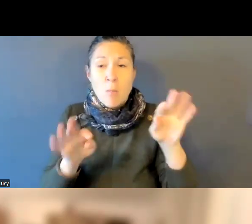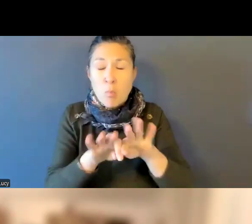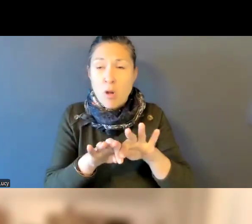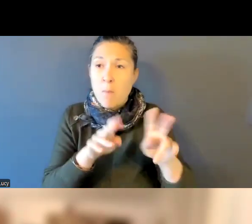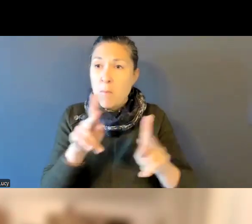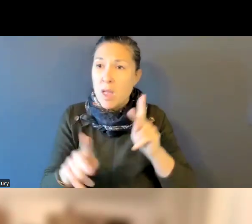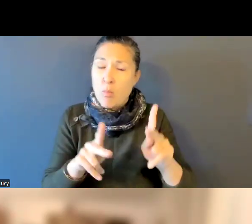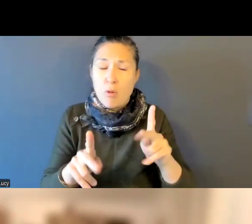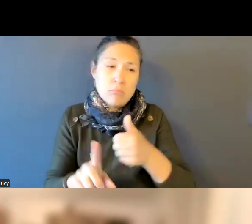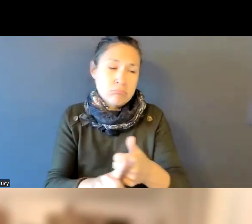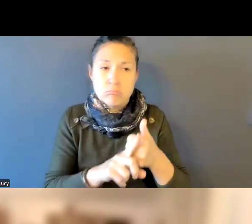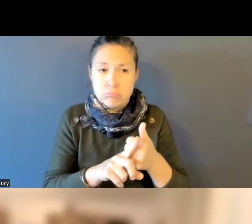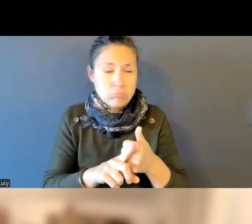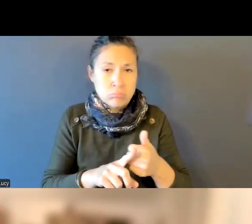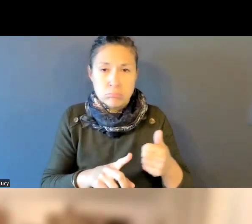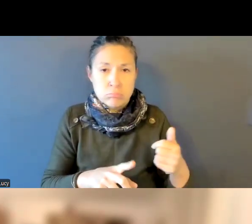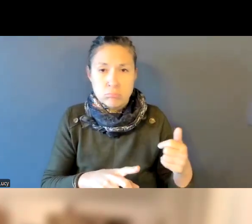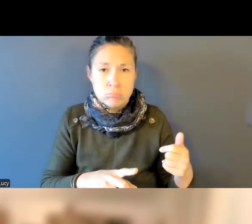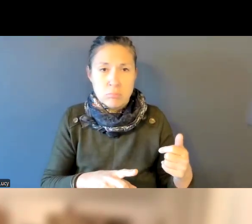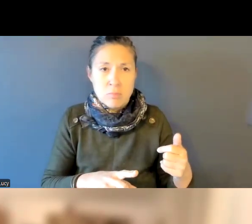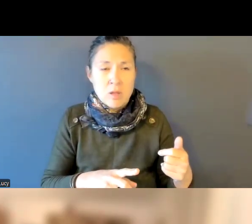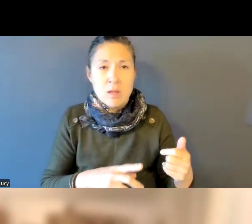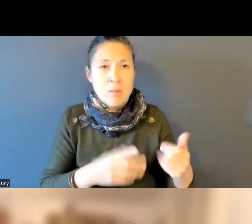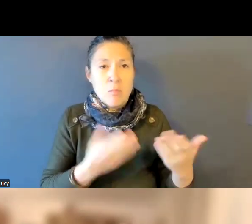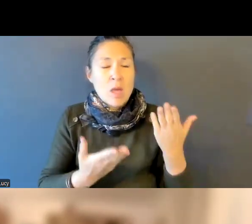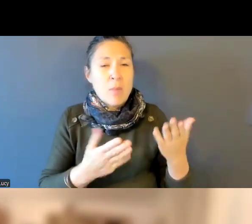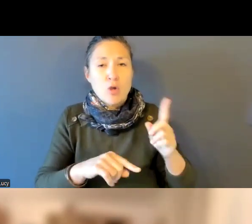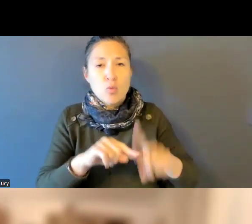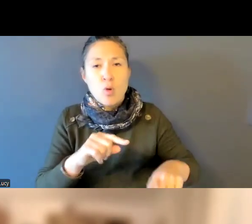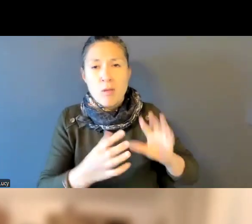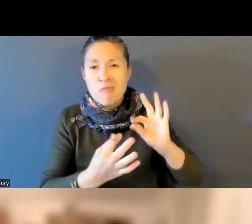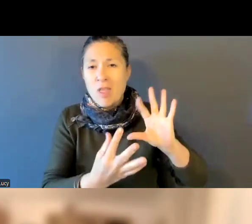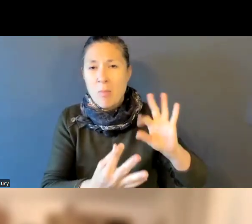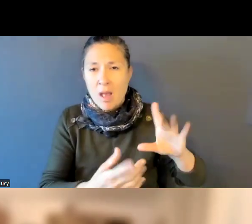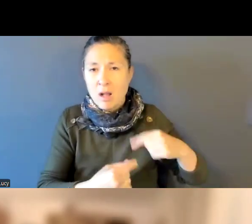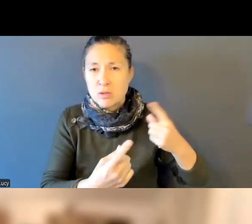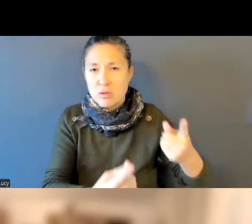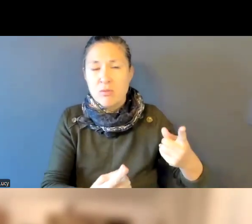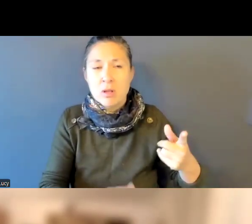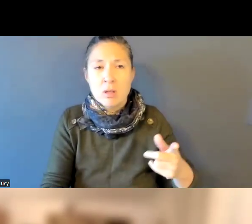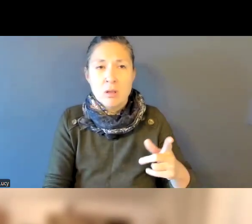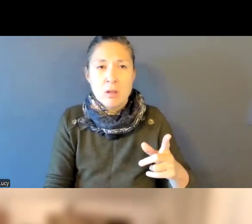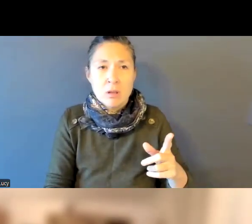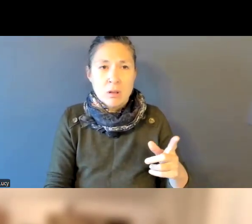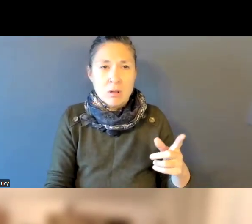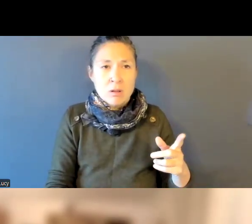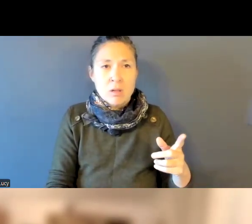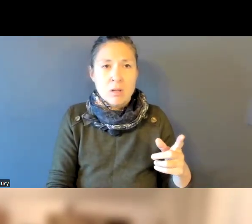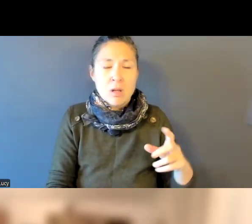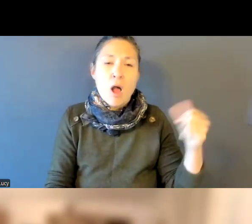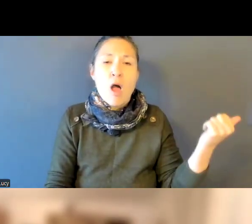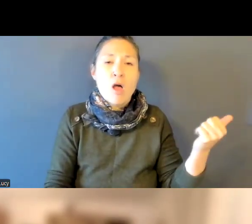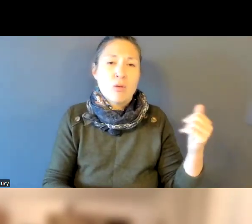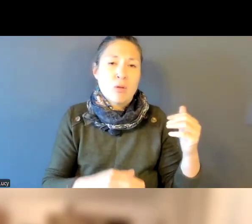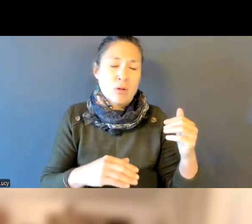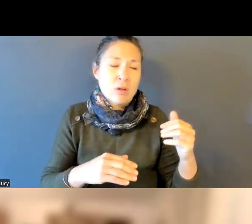who have been unable to provide feedback thus far outside of the listening sessions that have been